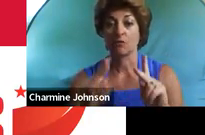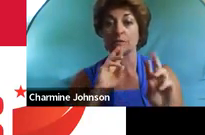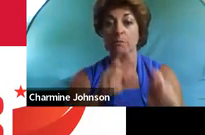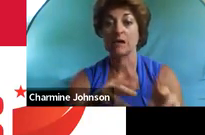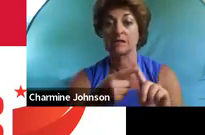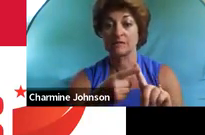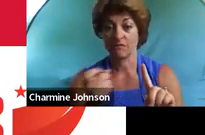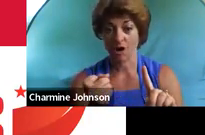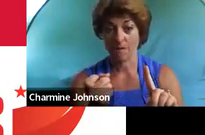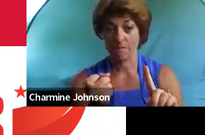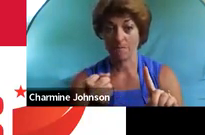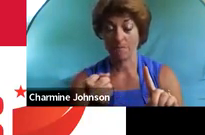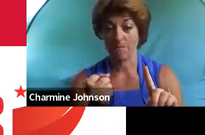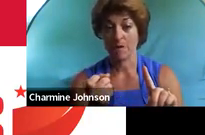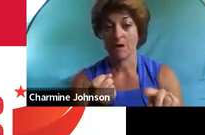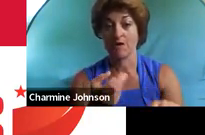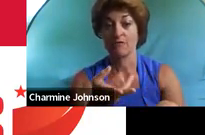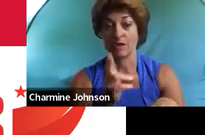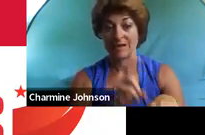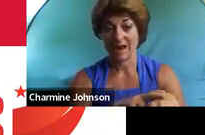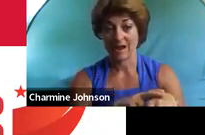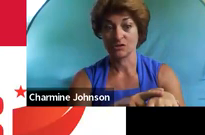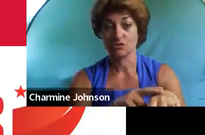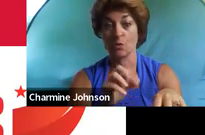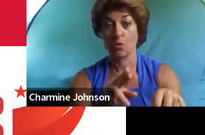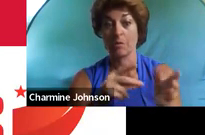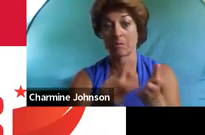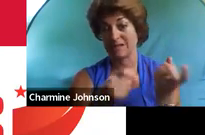responses came from natural supports or paid supports.